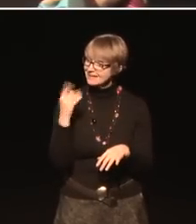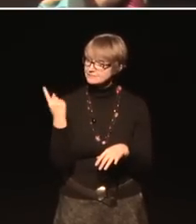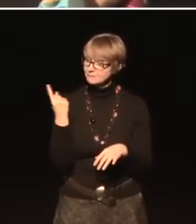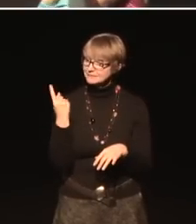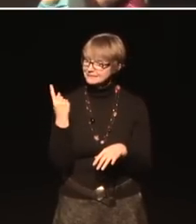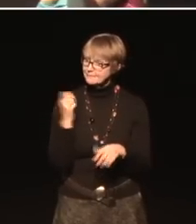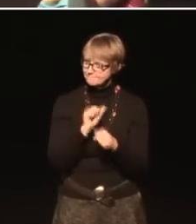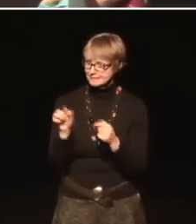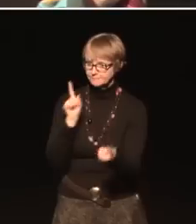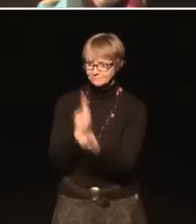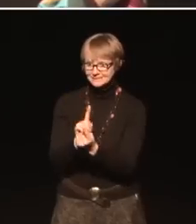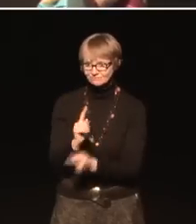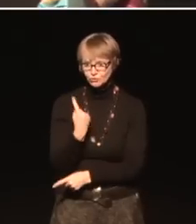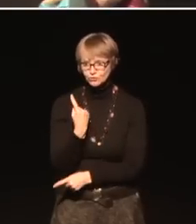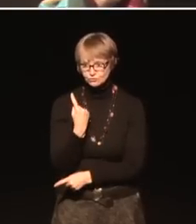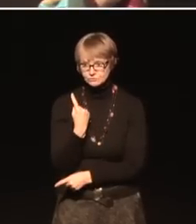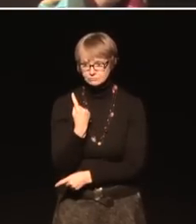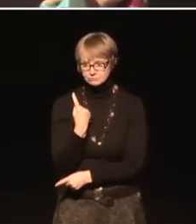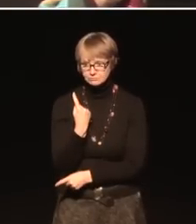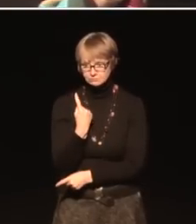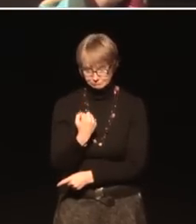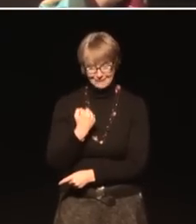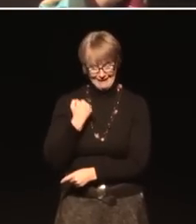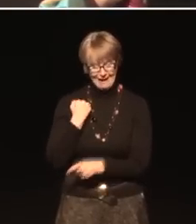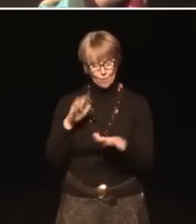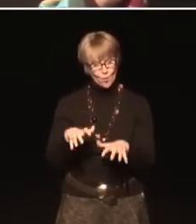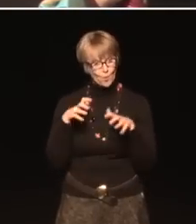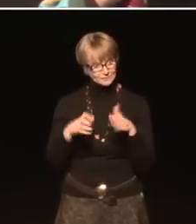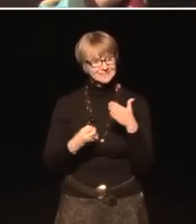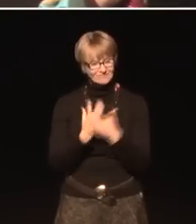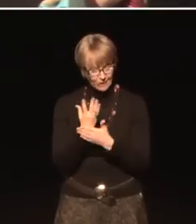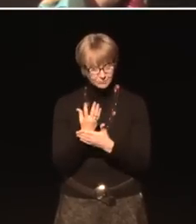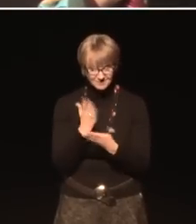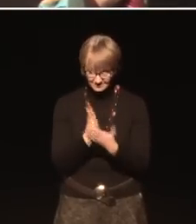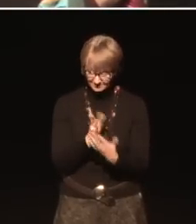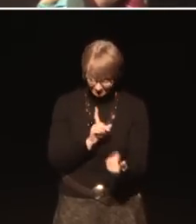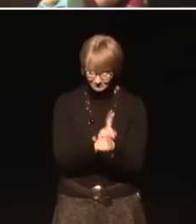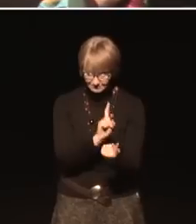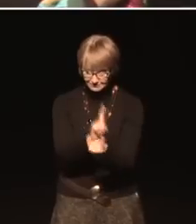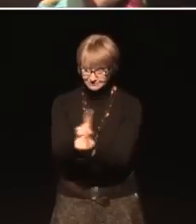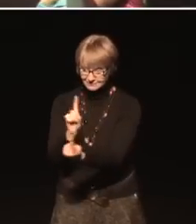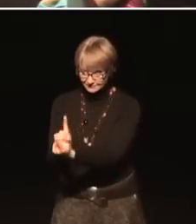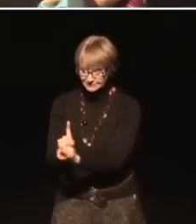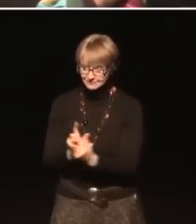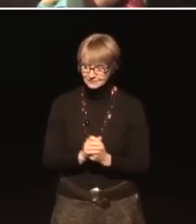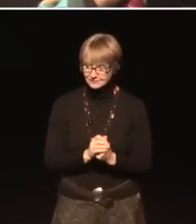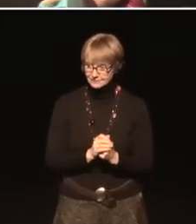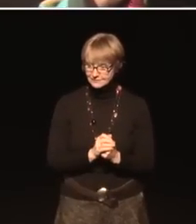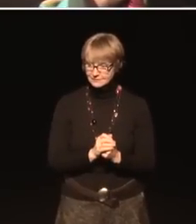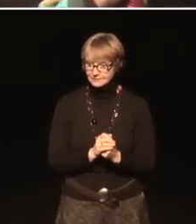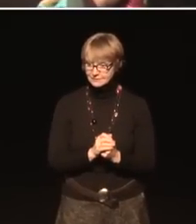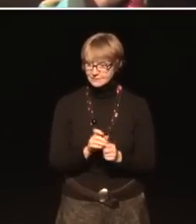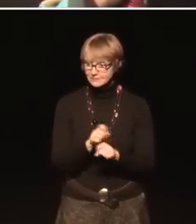meet them. That's really what our audience development is. It's really, the postcode